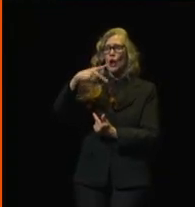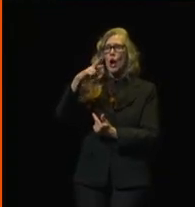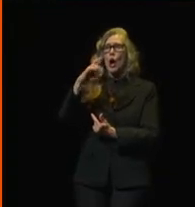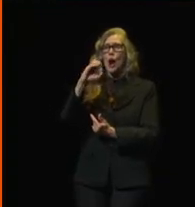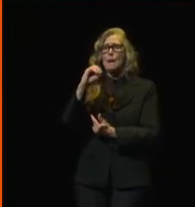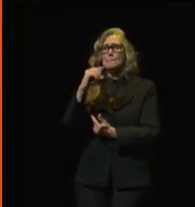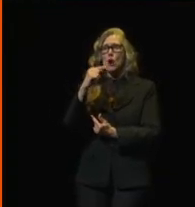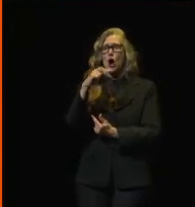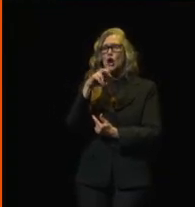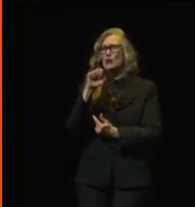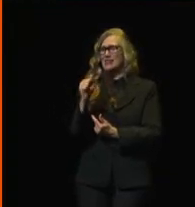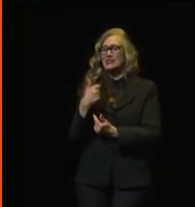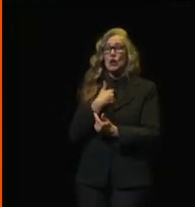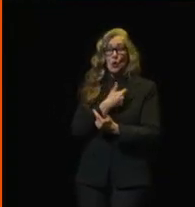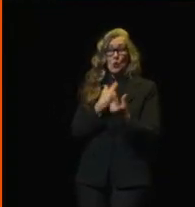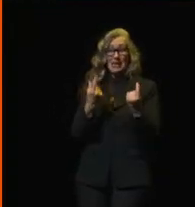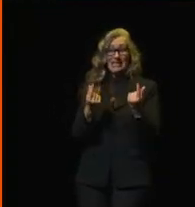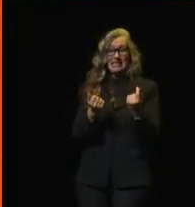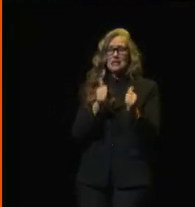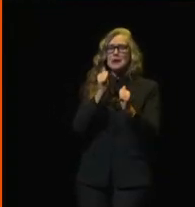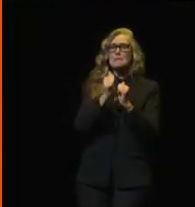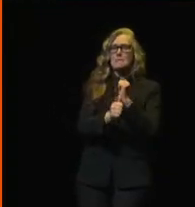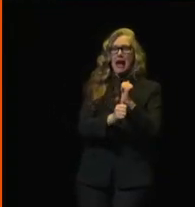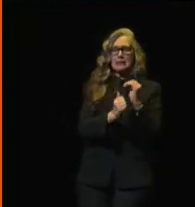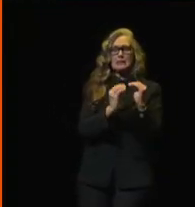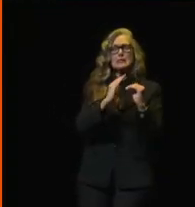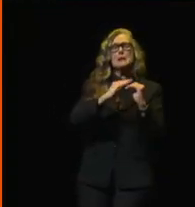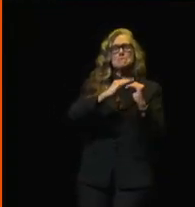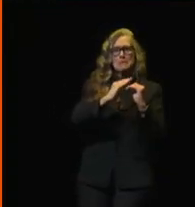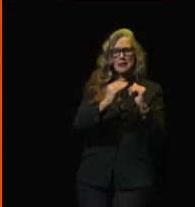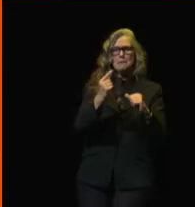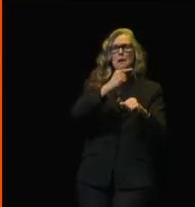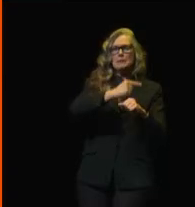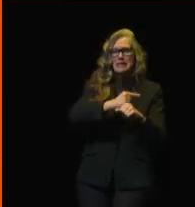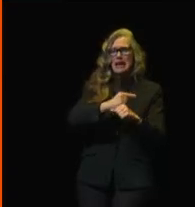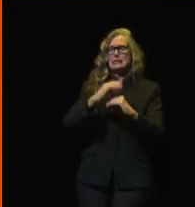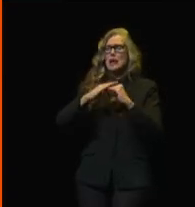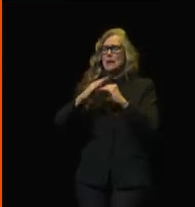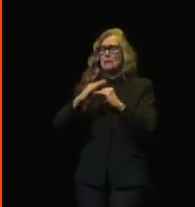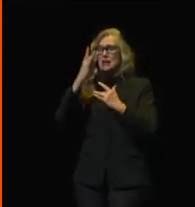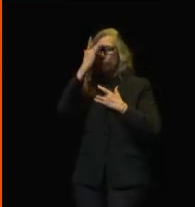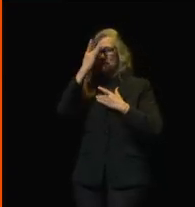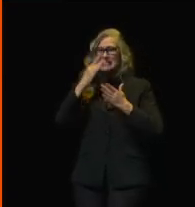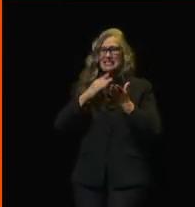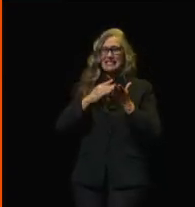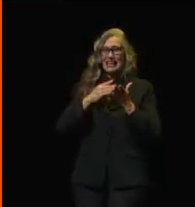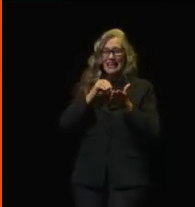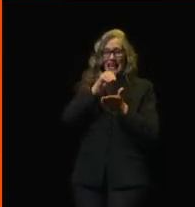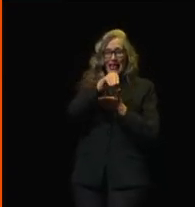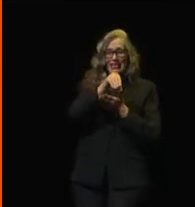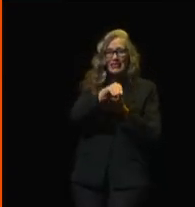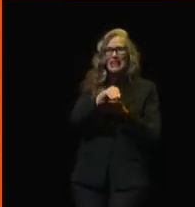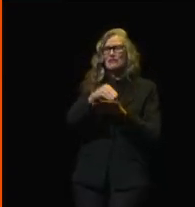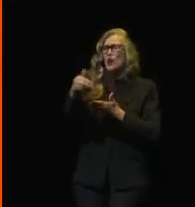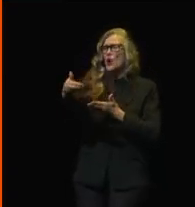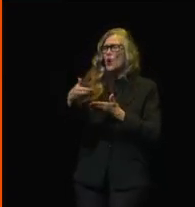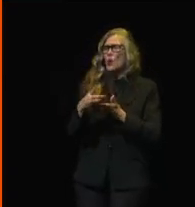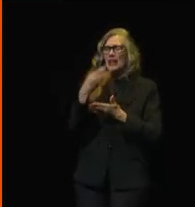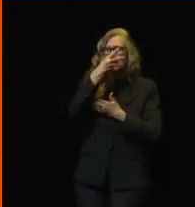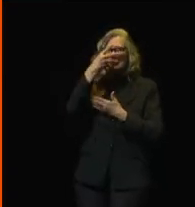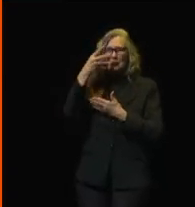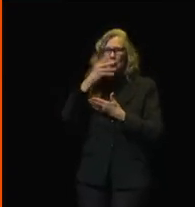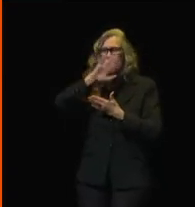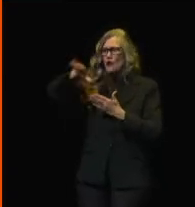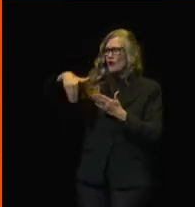wage increases, policies that welcome immigrants in cities all across the country. Thank you, Greg Kassar,